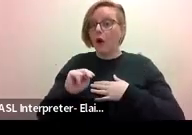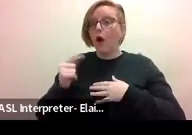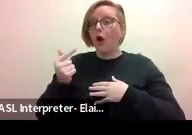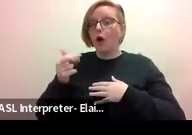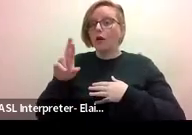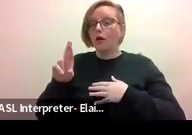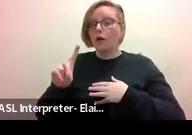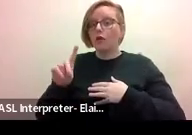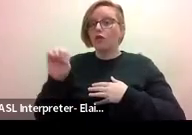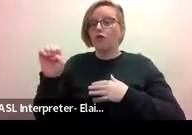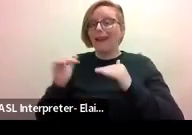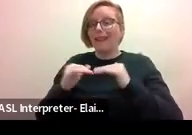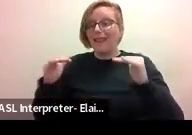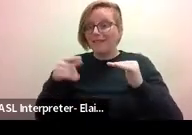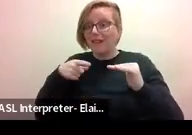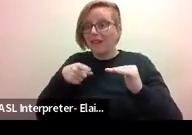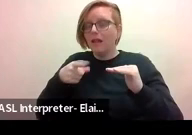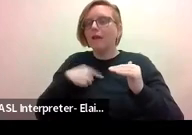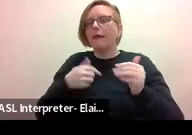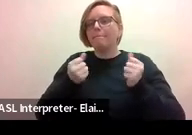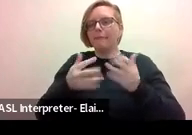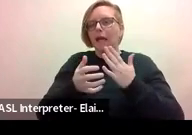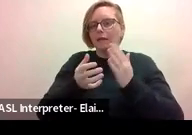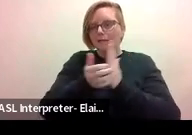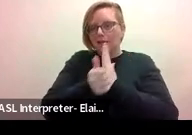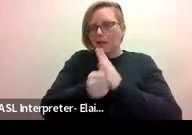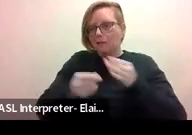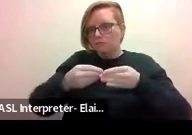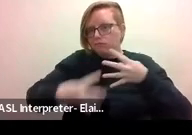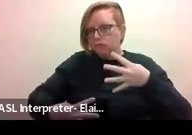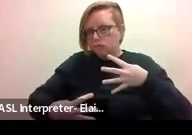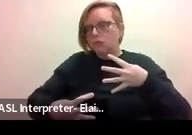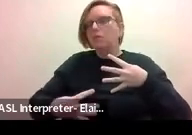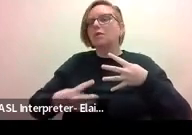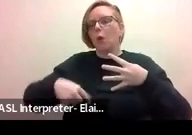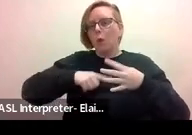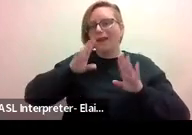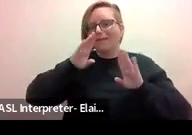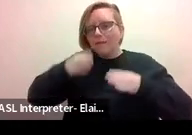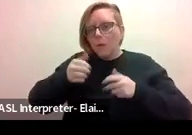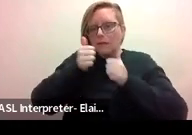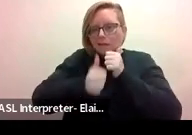goals are around those skills, not the outcome.